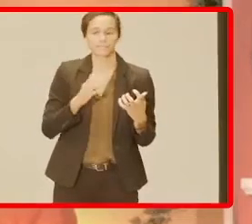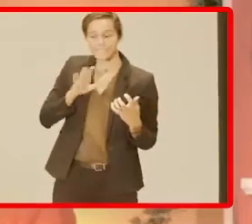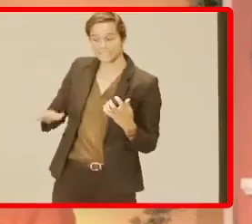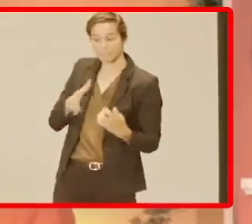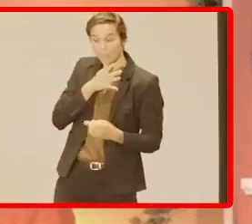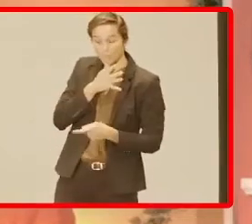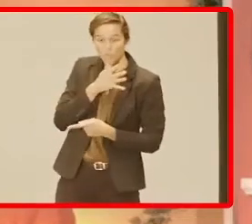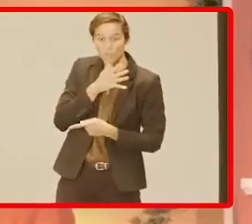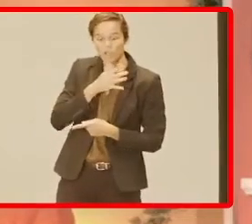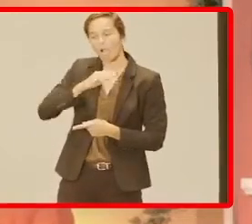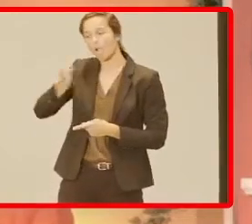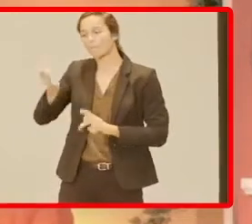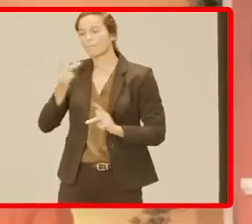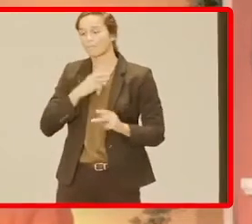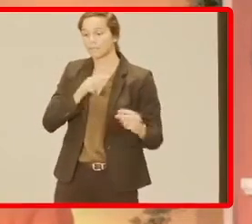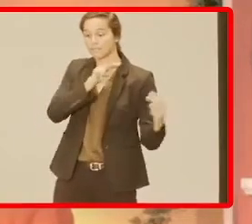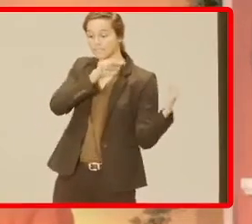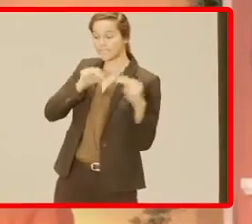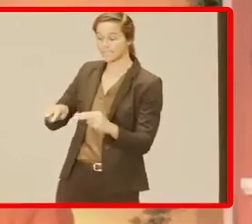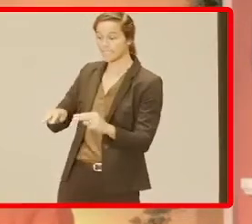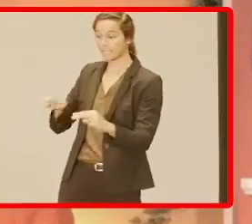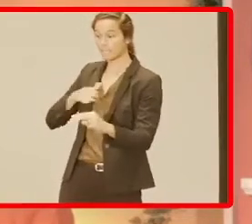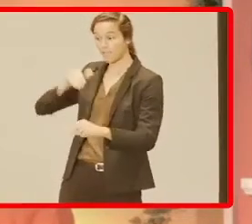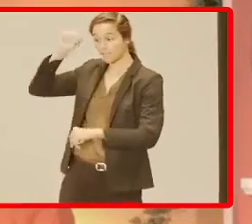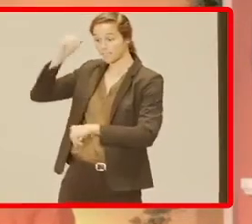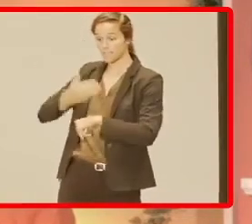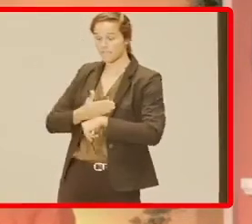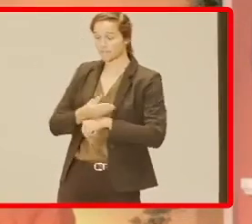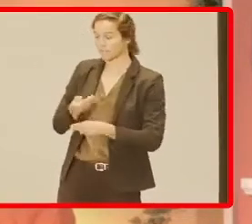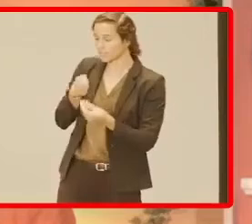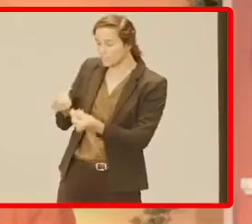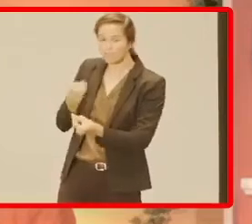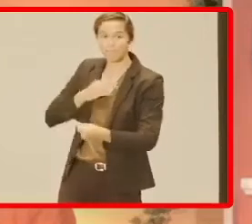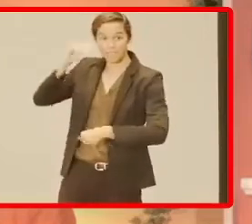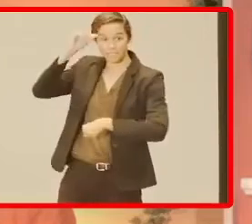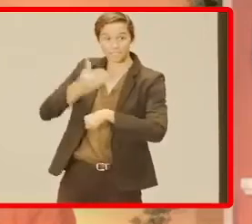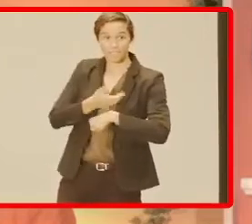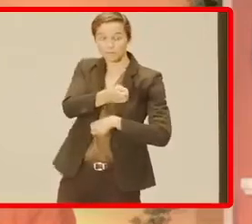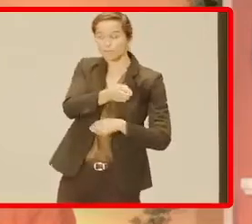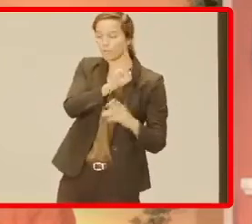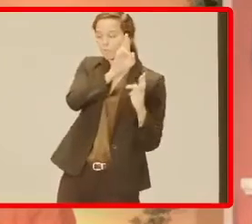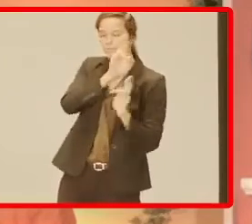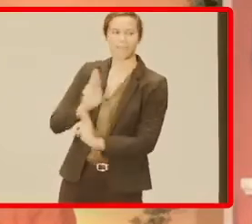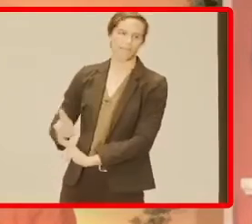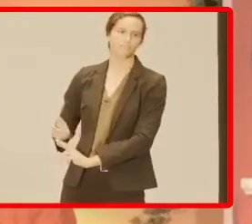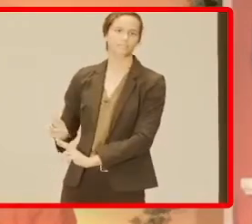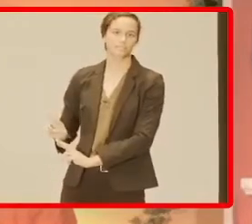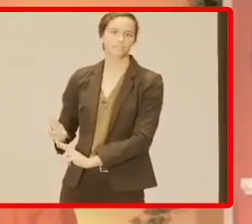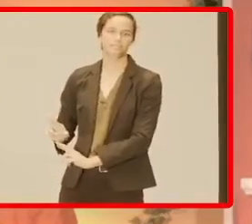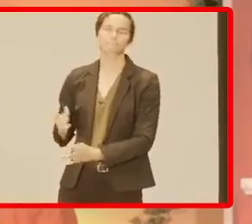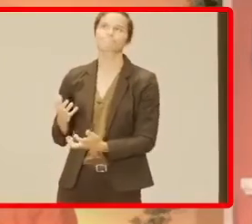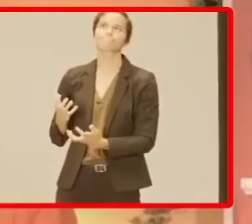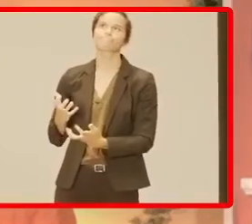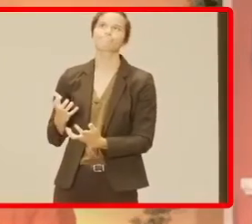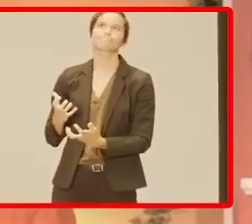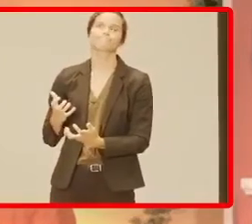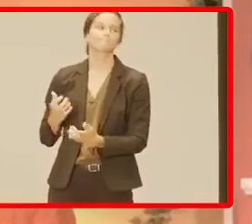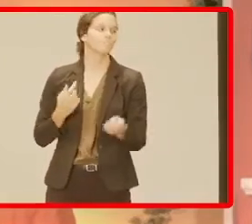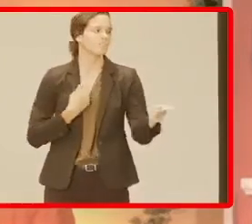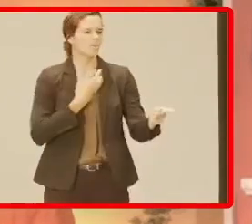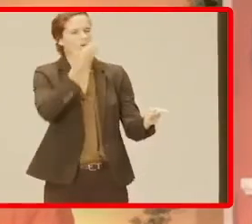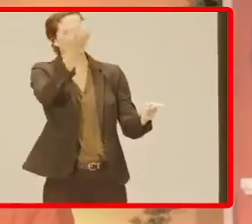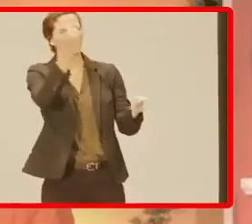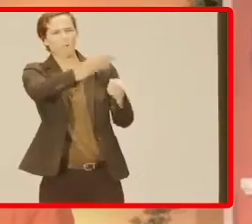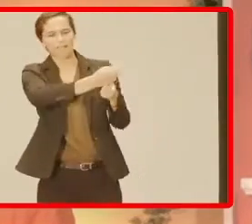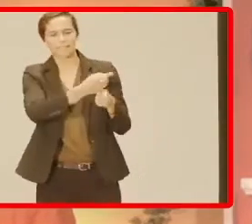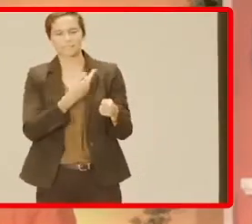for others to see my son and to treat my son with respect, letting him know